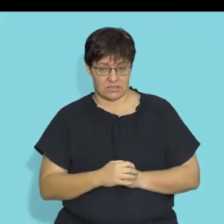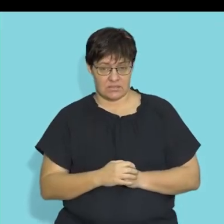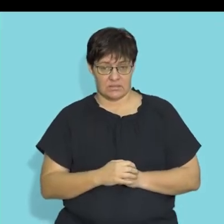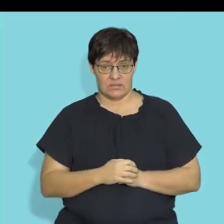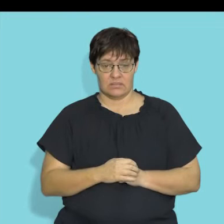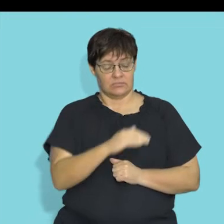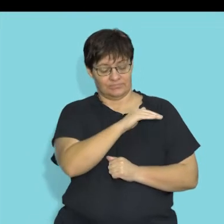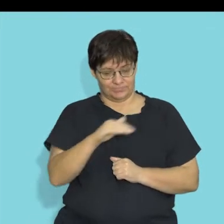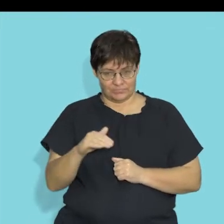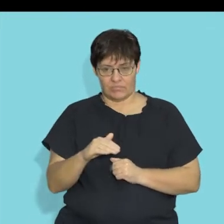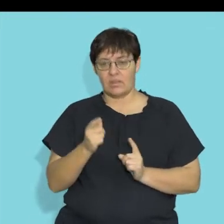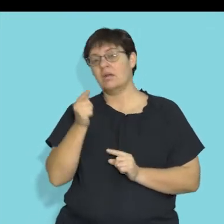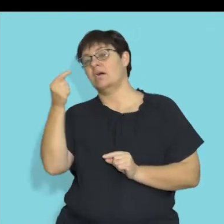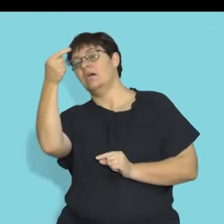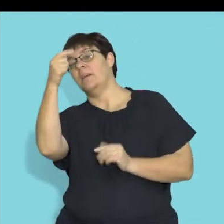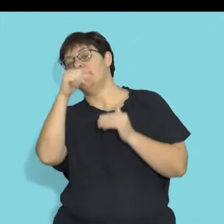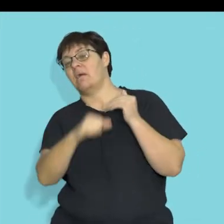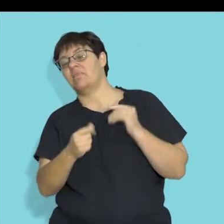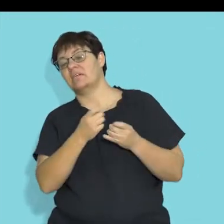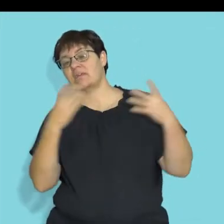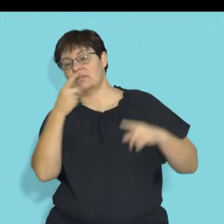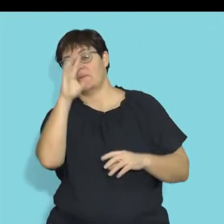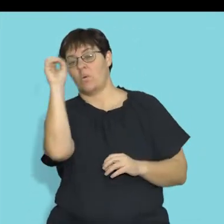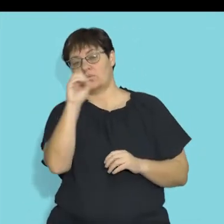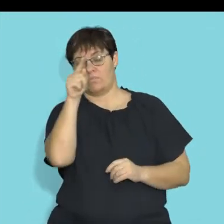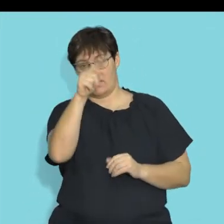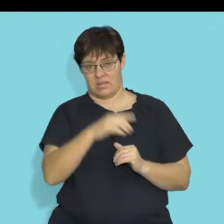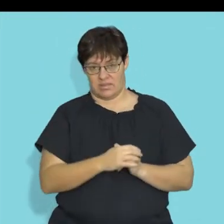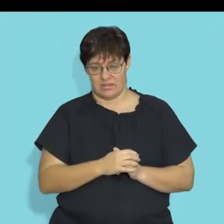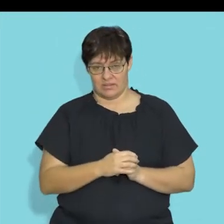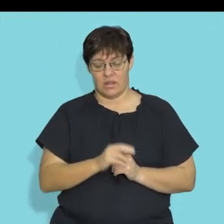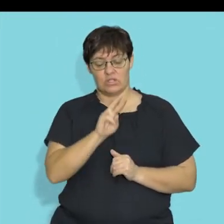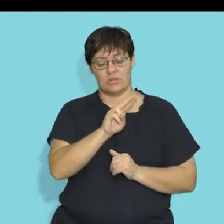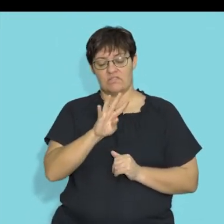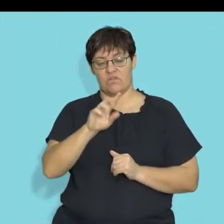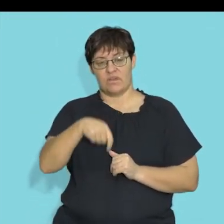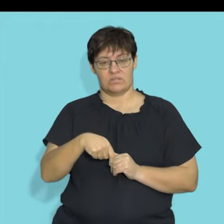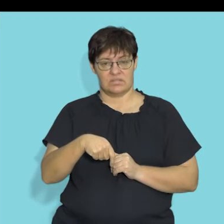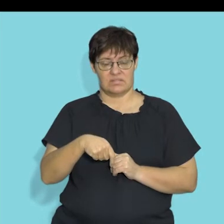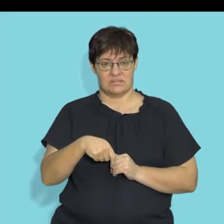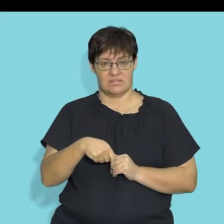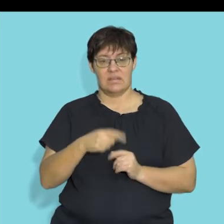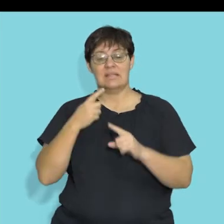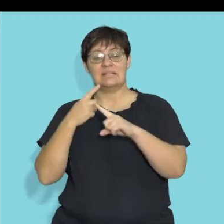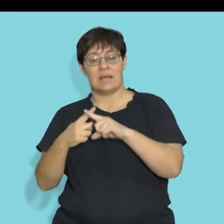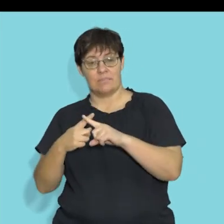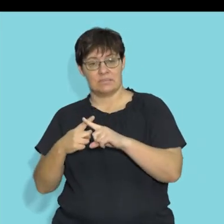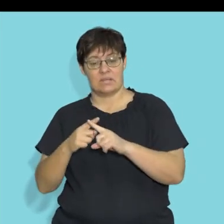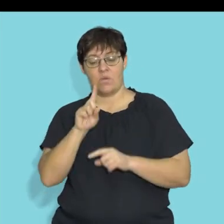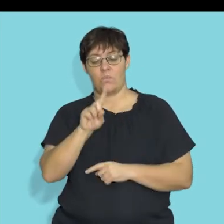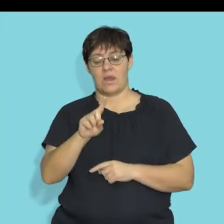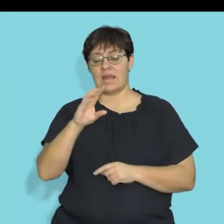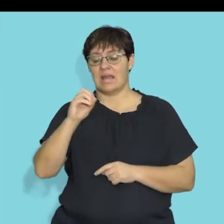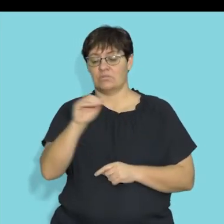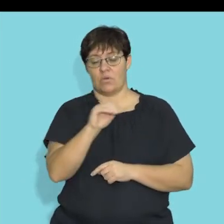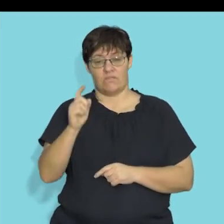1,800 over the initial month, that means October, over 24,000, multiply